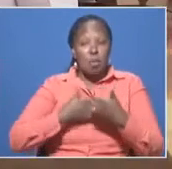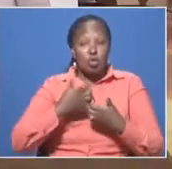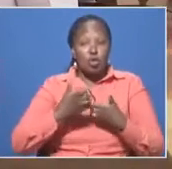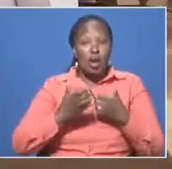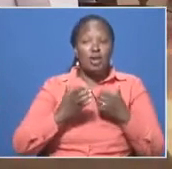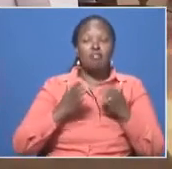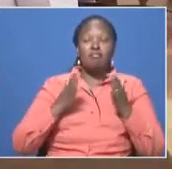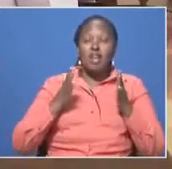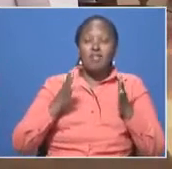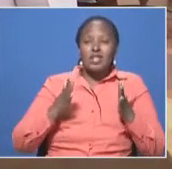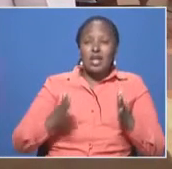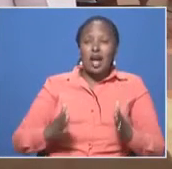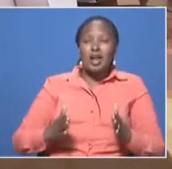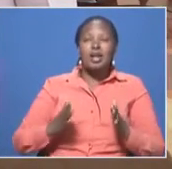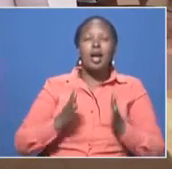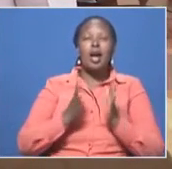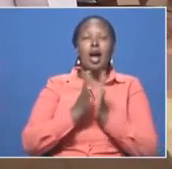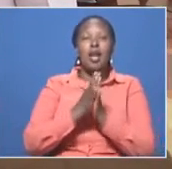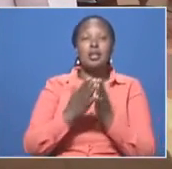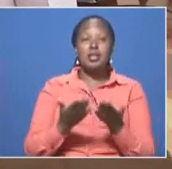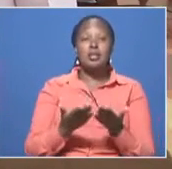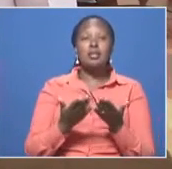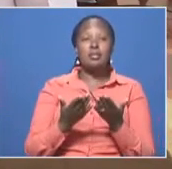physically, and